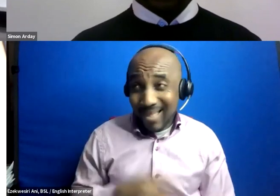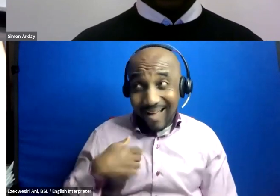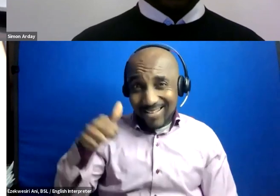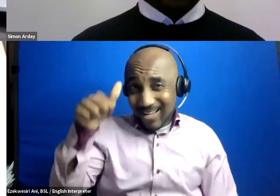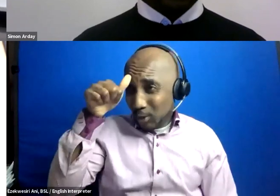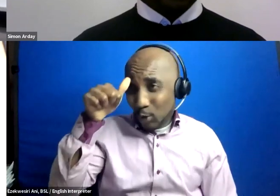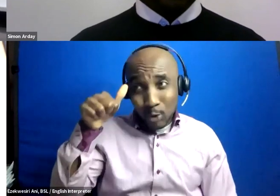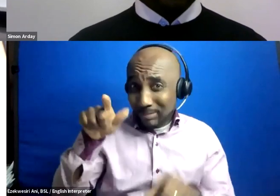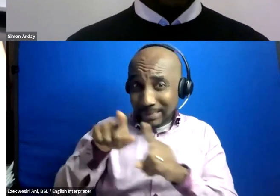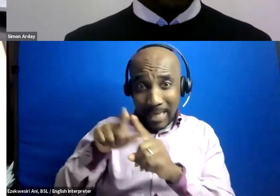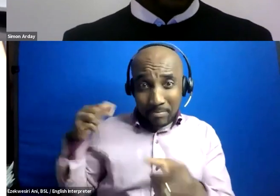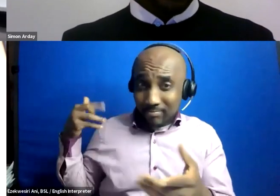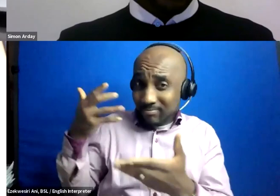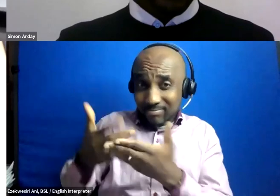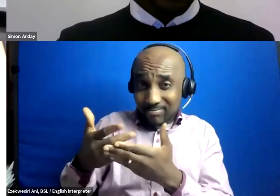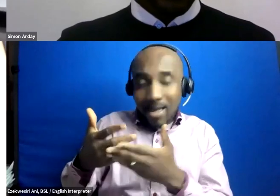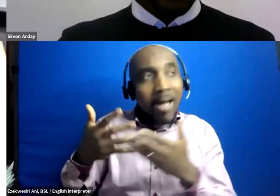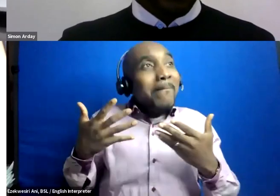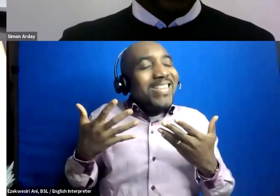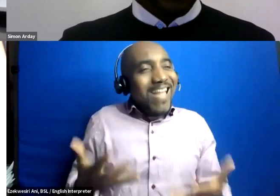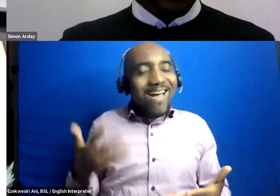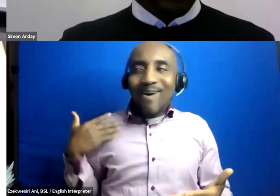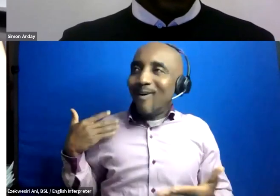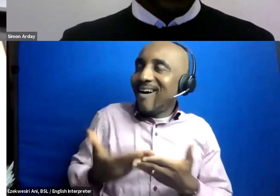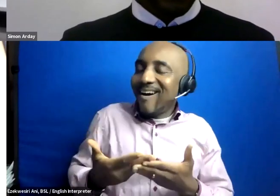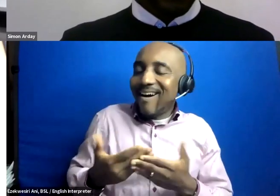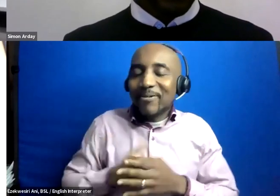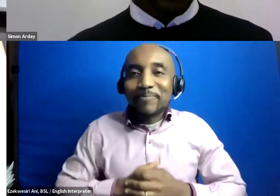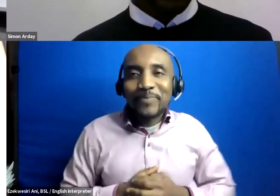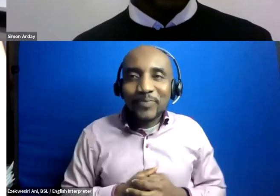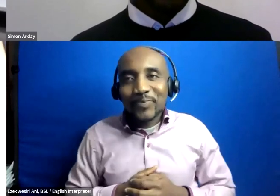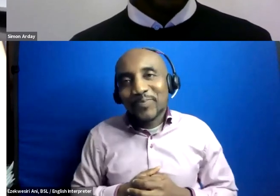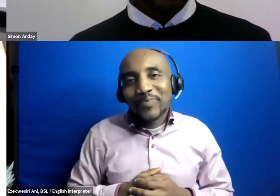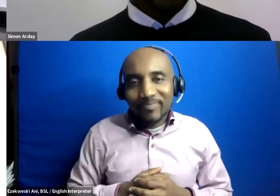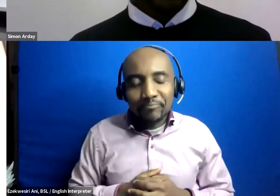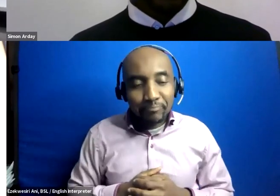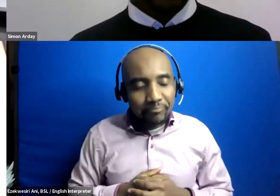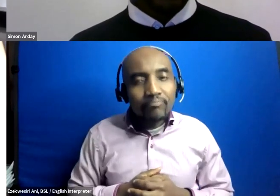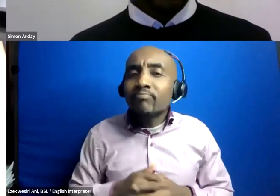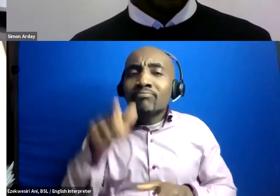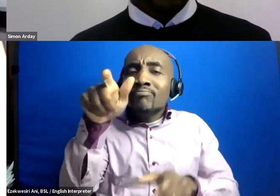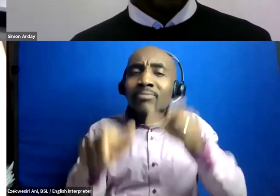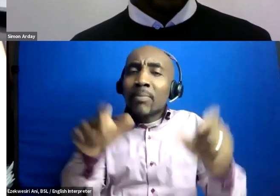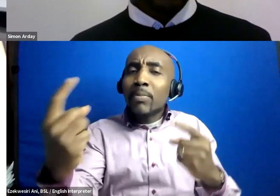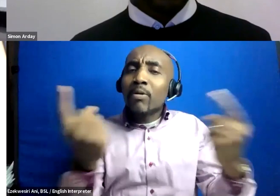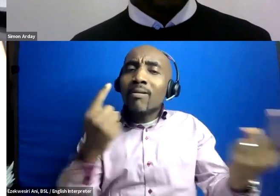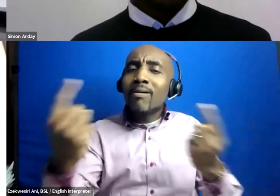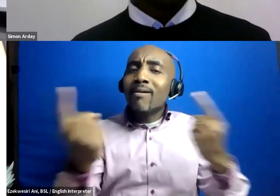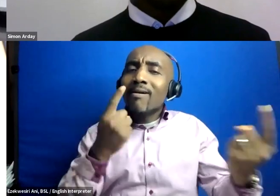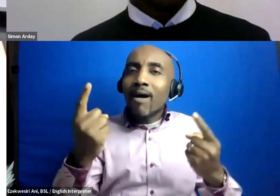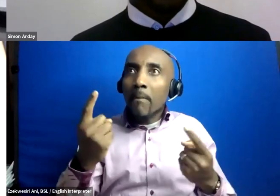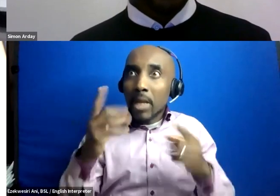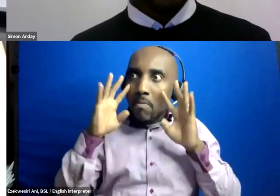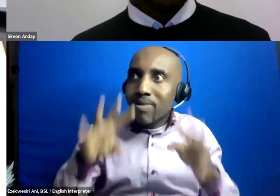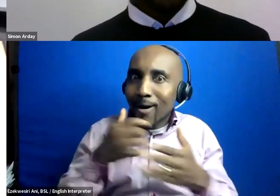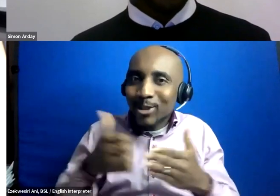and I knew what it was like. But now I'm at a point where I can engage those people and not always burst into